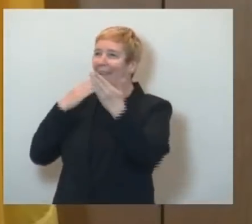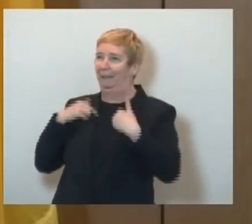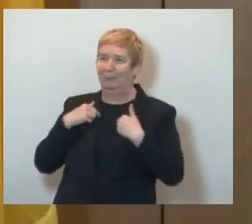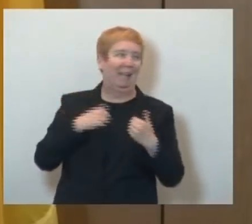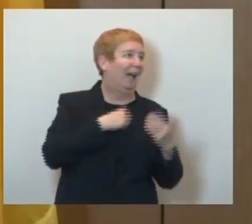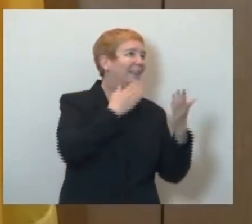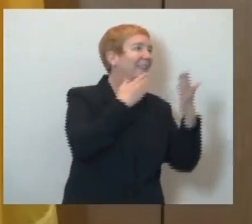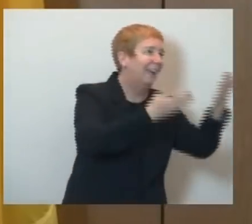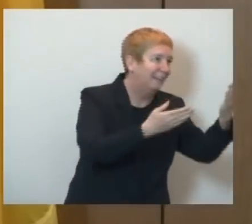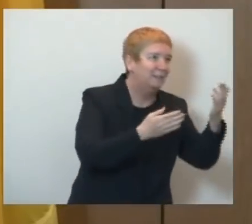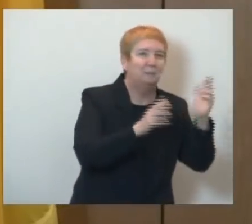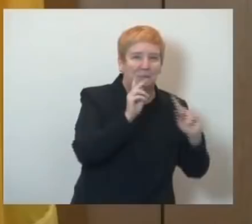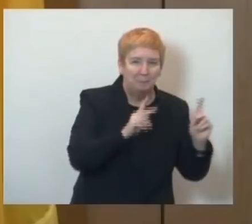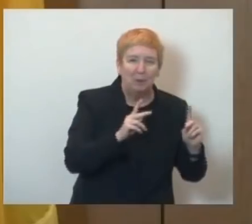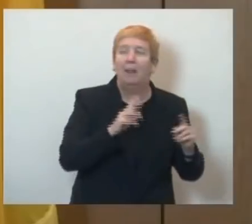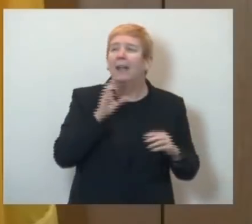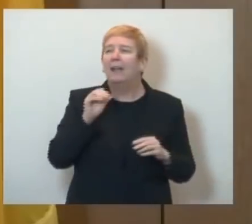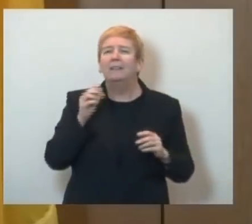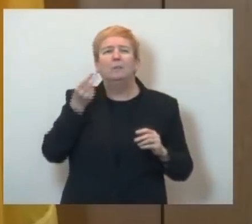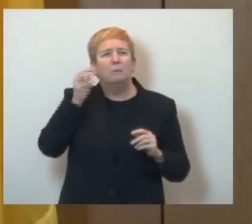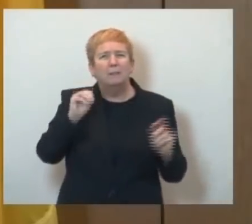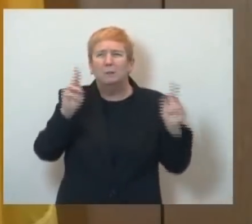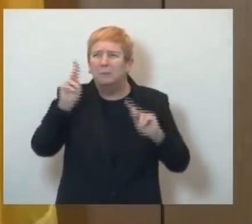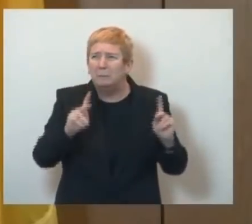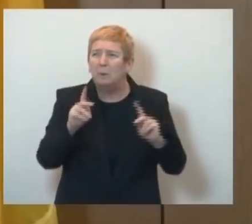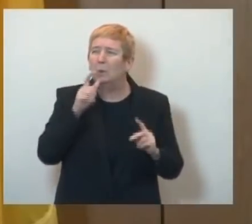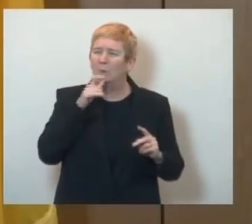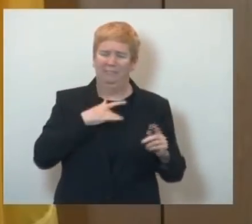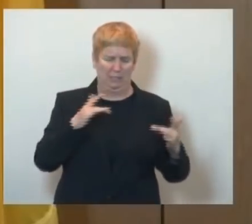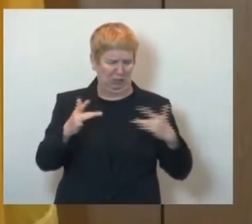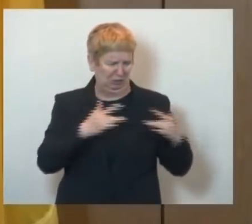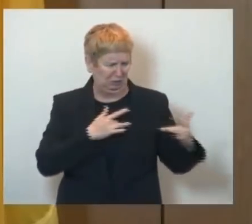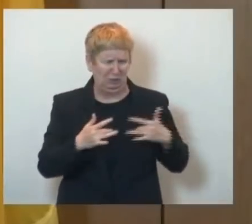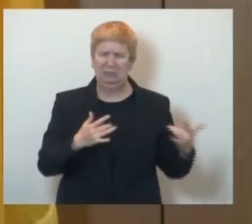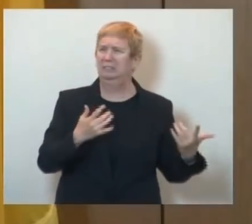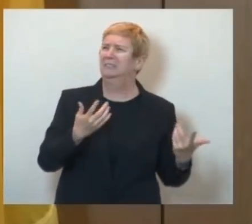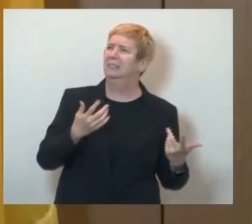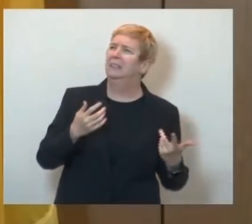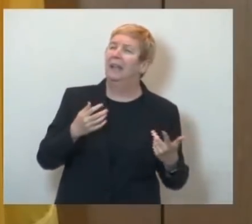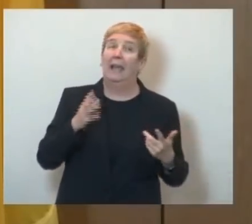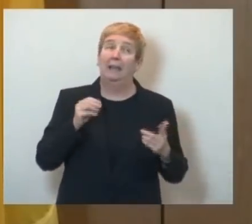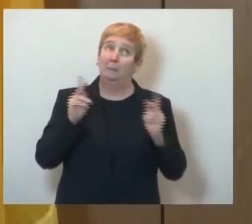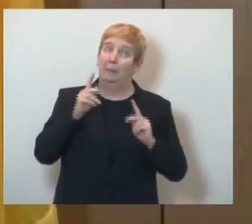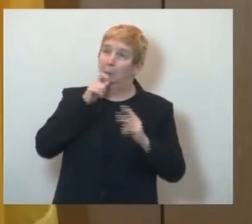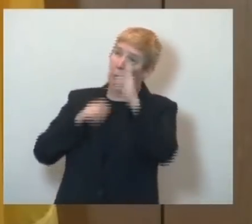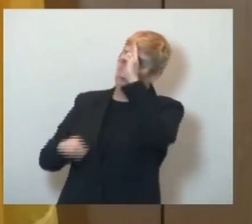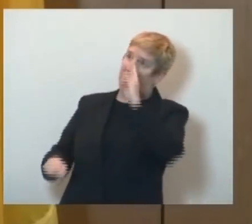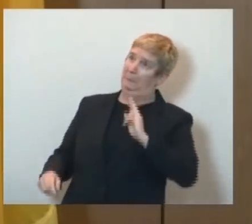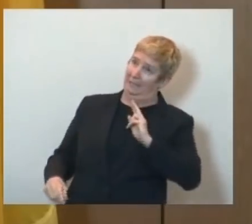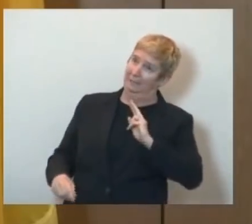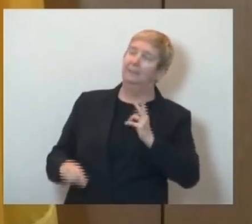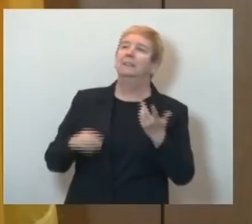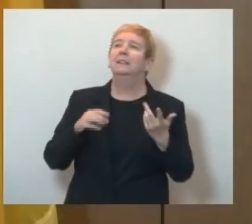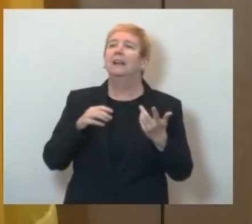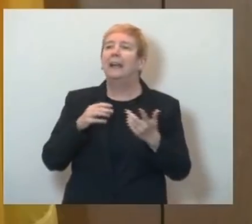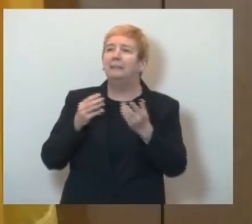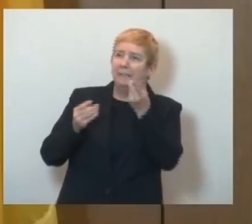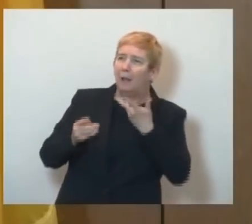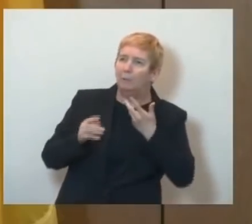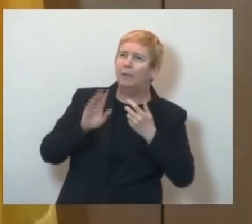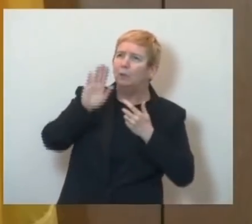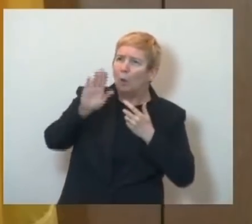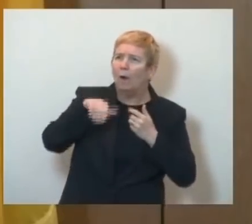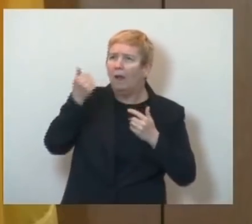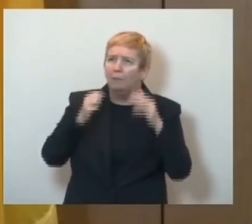the New Mexicans who are concerned about our policies and positions, who respectfully tell me and give me other strategies. I expect